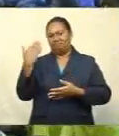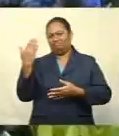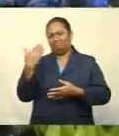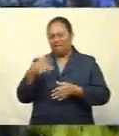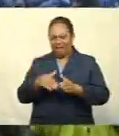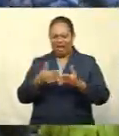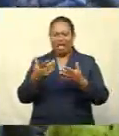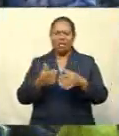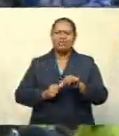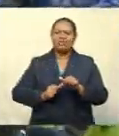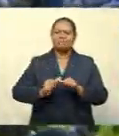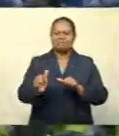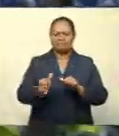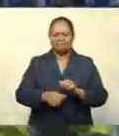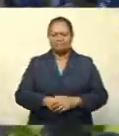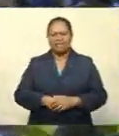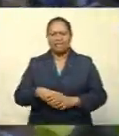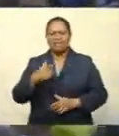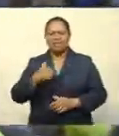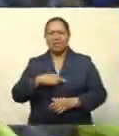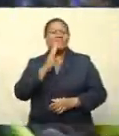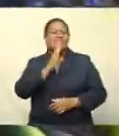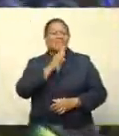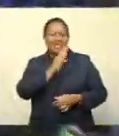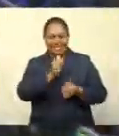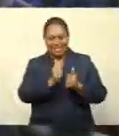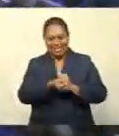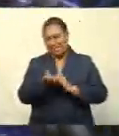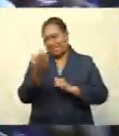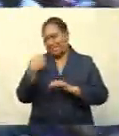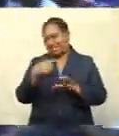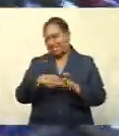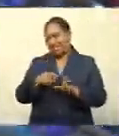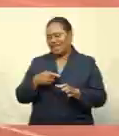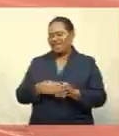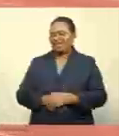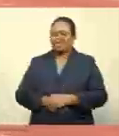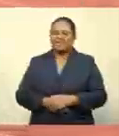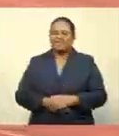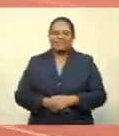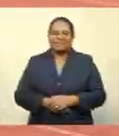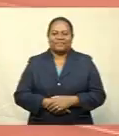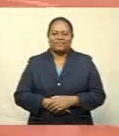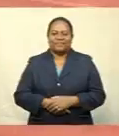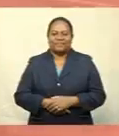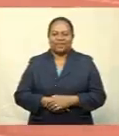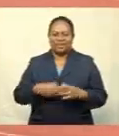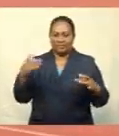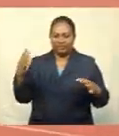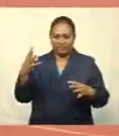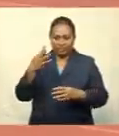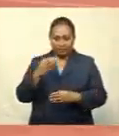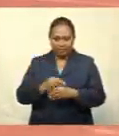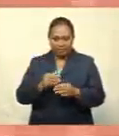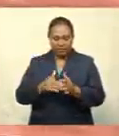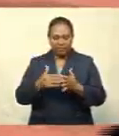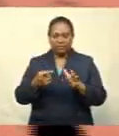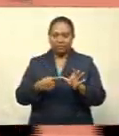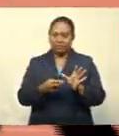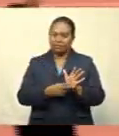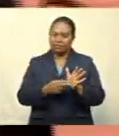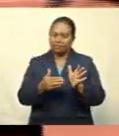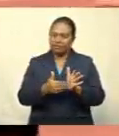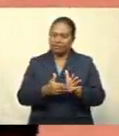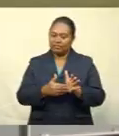of them missed the games last year, and now they really want to make their mark. The total city capacity for ANZ Stadium as